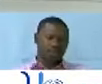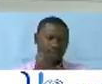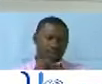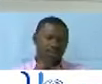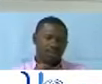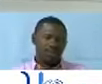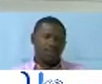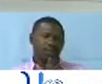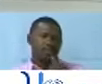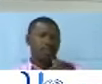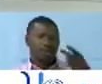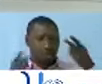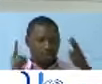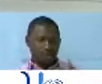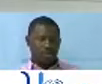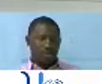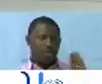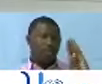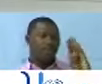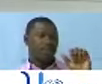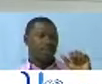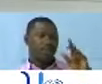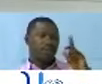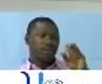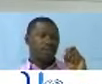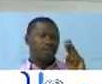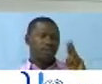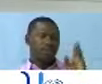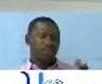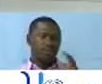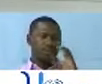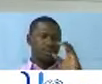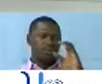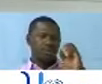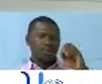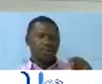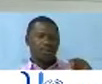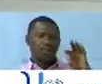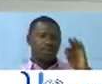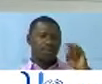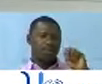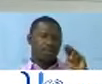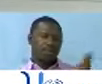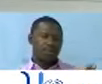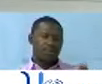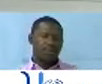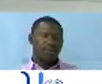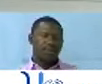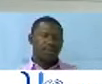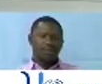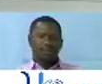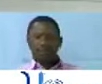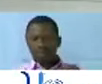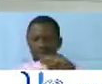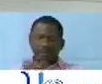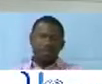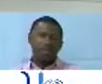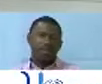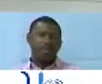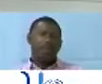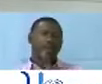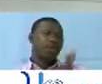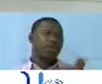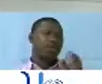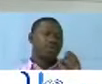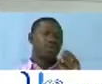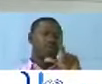Badou Konté, lawyer Badou Konté. Ñu jappu lawyer Badou Konté. And they were detained at Holgam by the drug